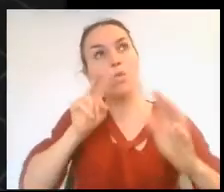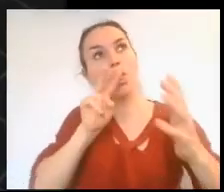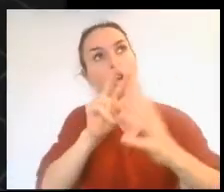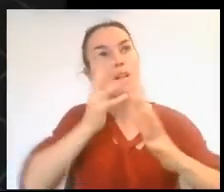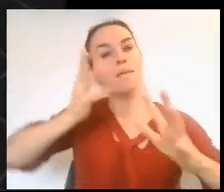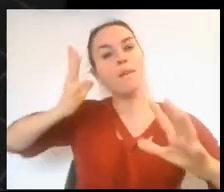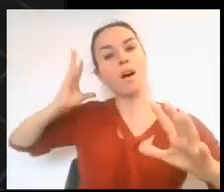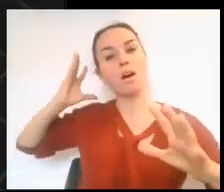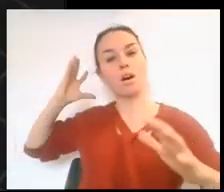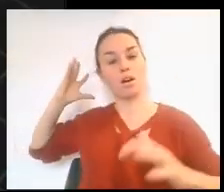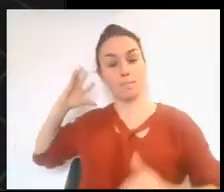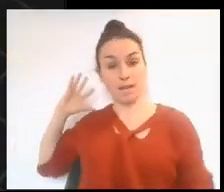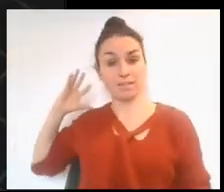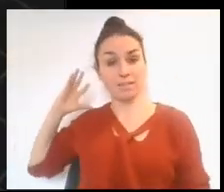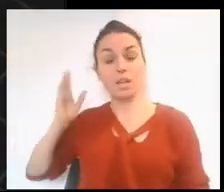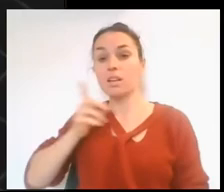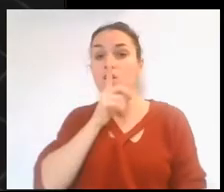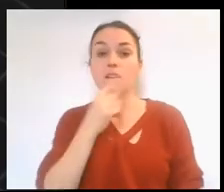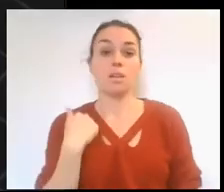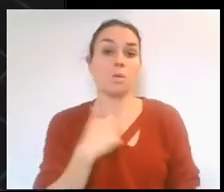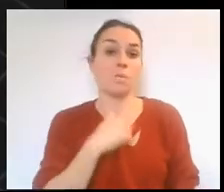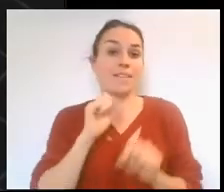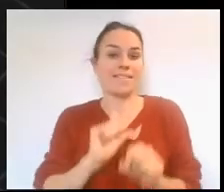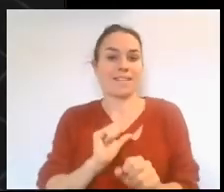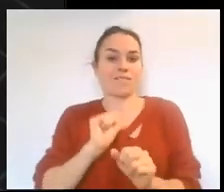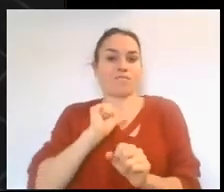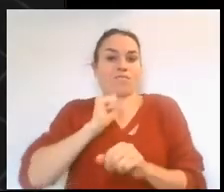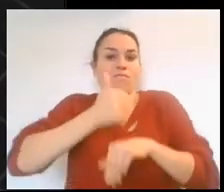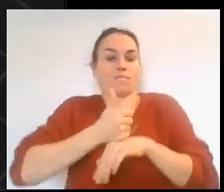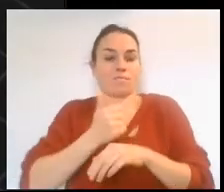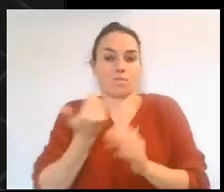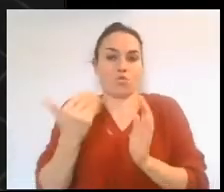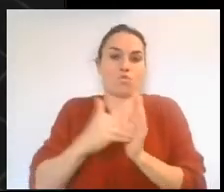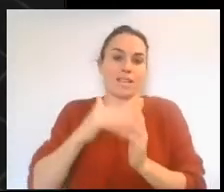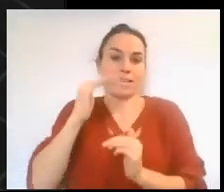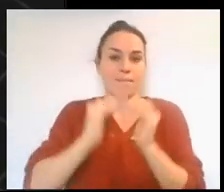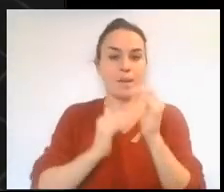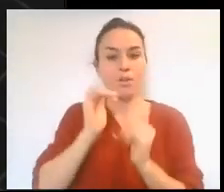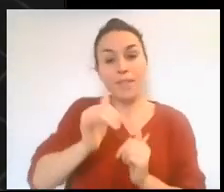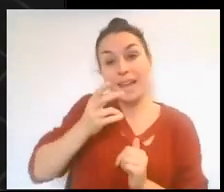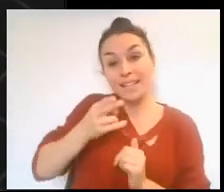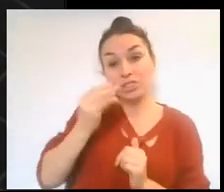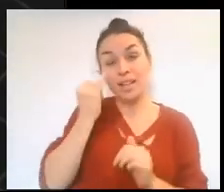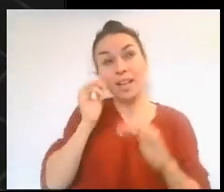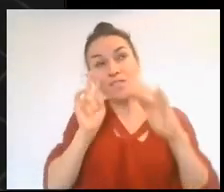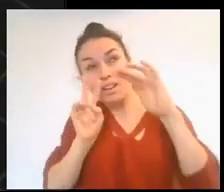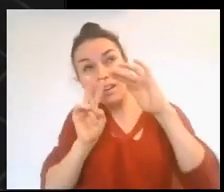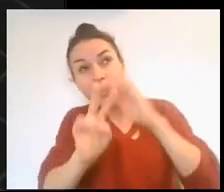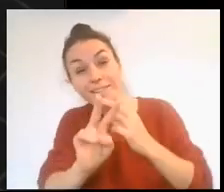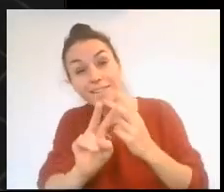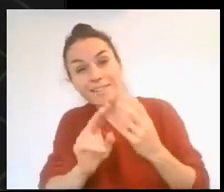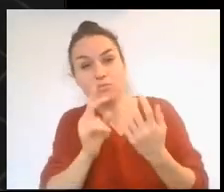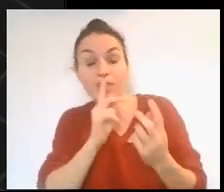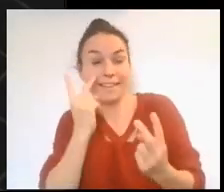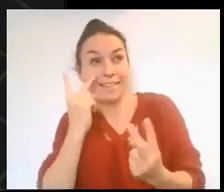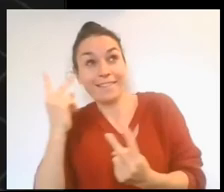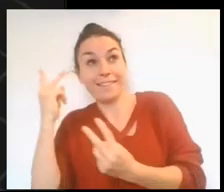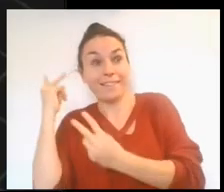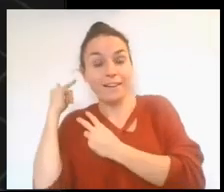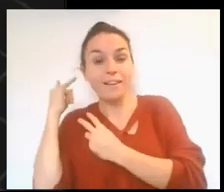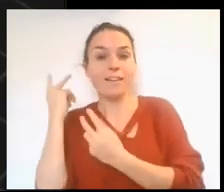history of anything that we see if we can see far enough into the past.